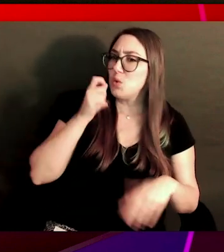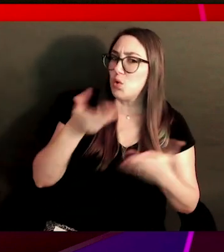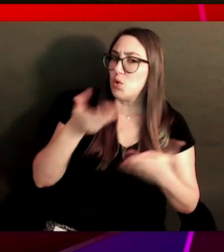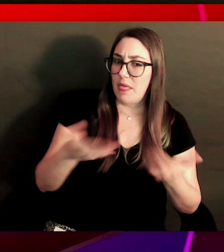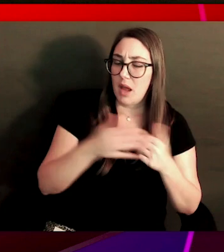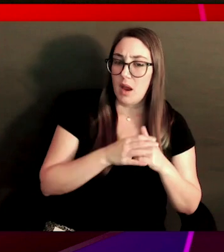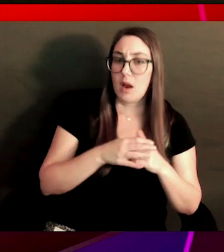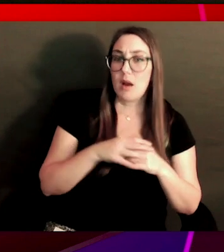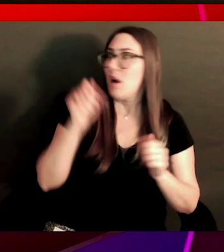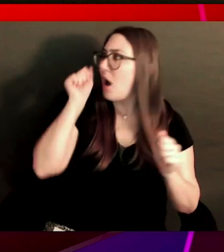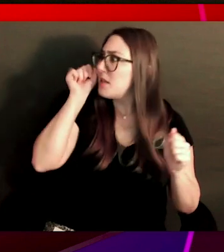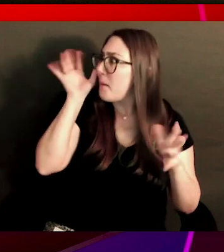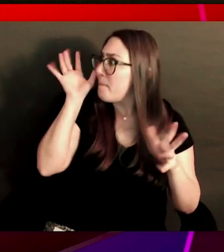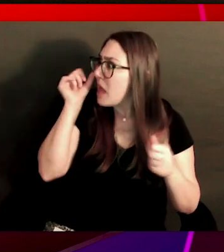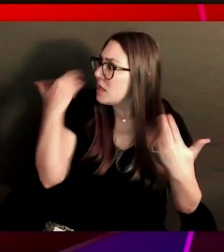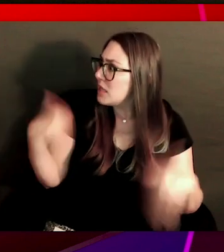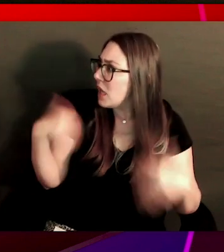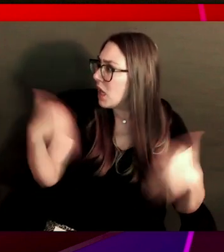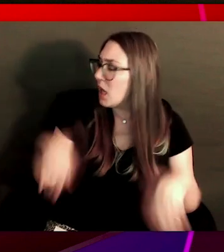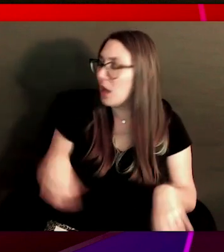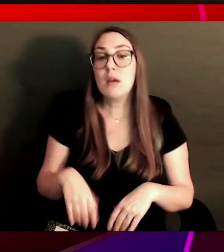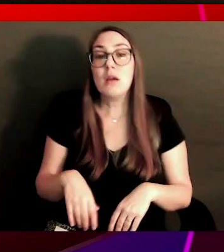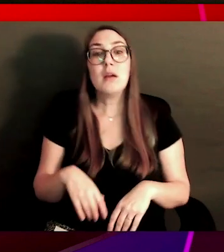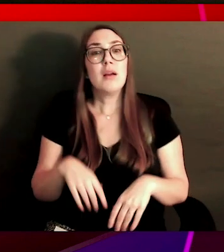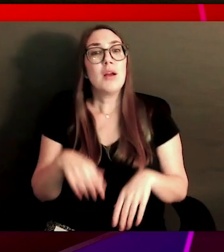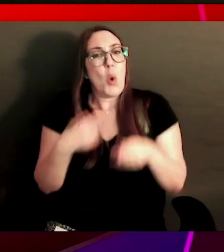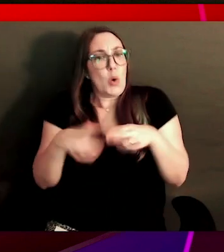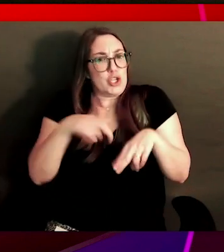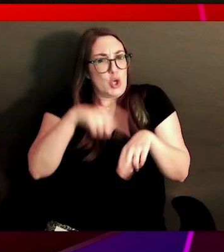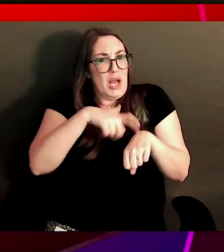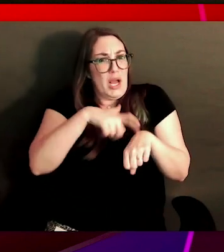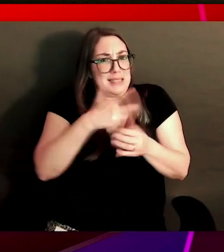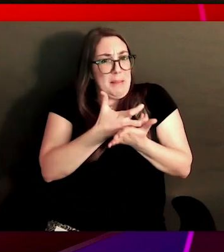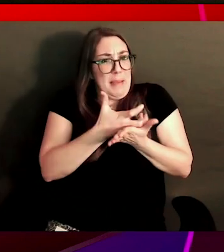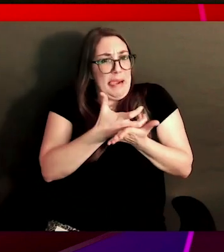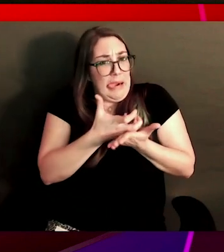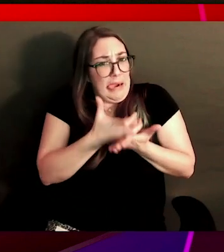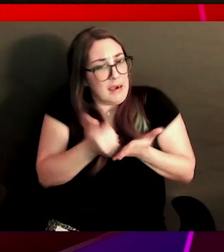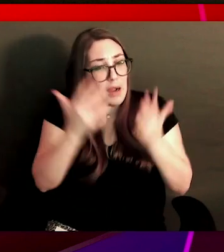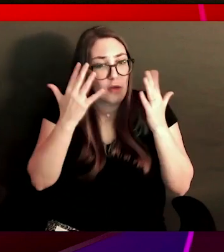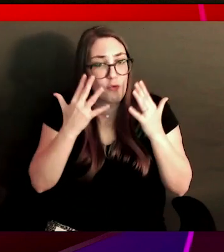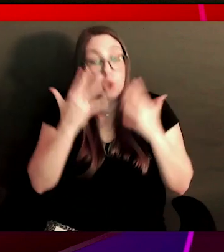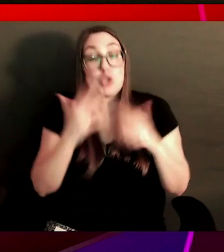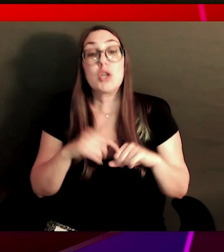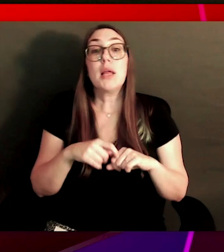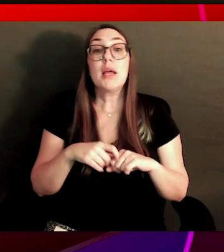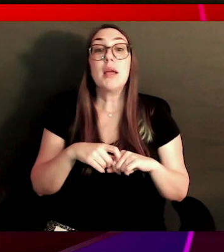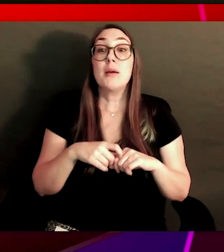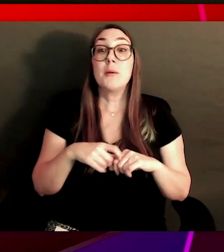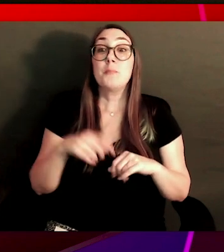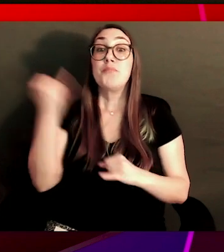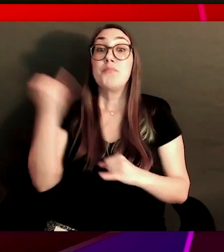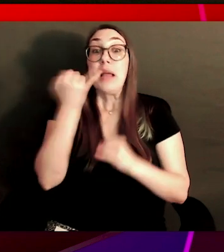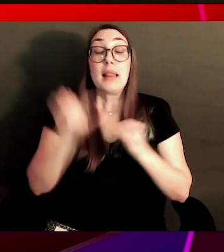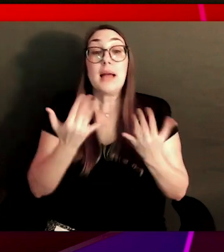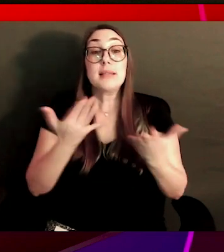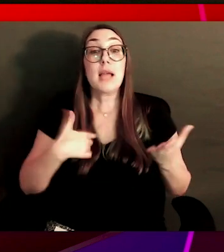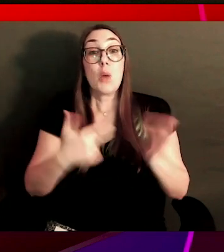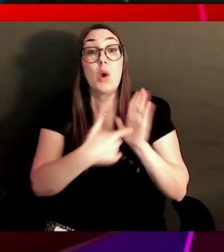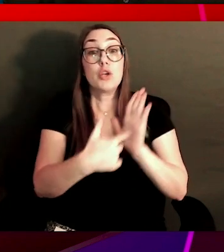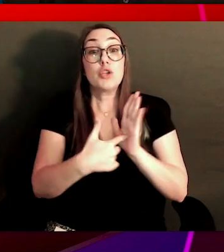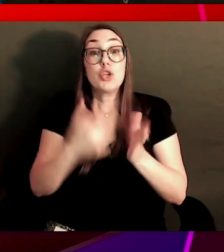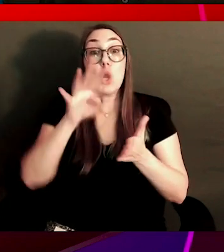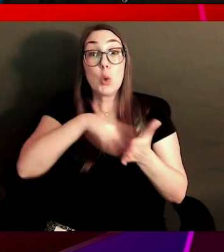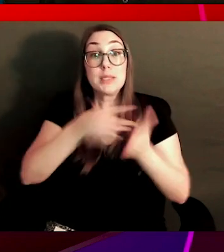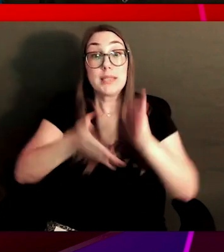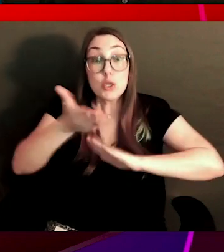That's amazing. I mean, we're short on time, unfortunately. Let's see if we can... Last thing I want to show is that when you have these schedules running, you can